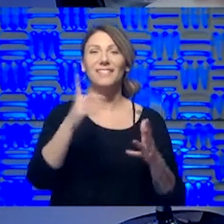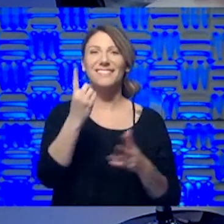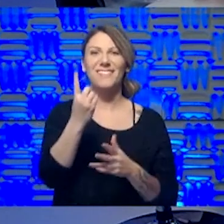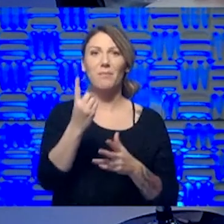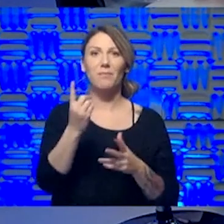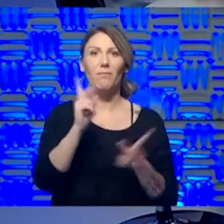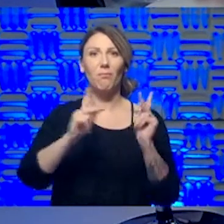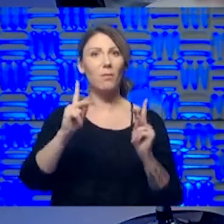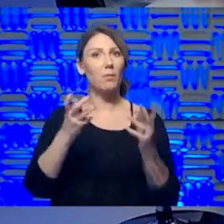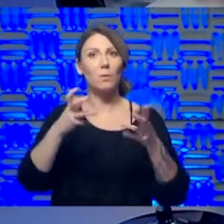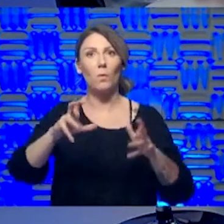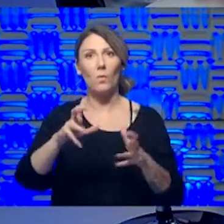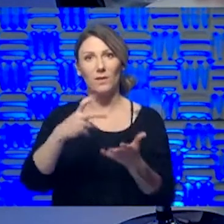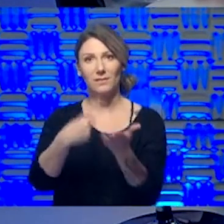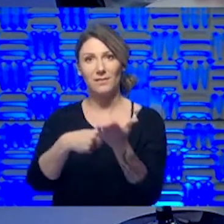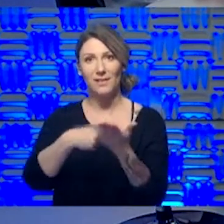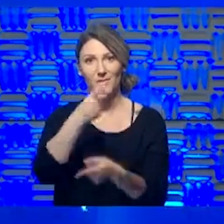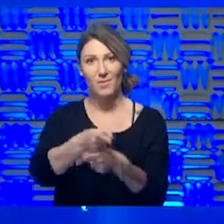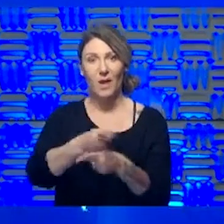it?